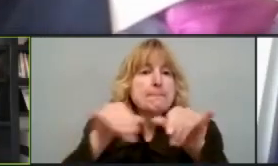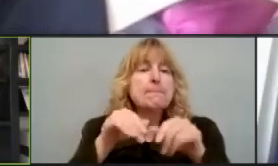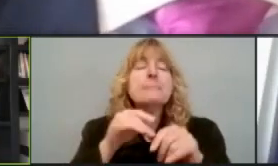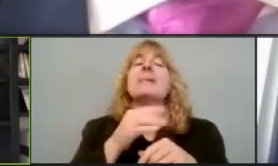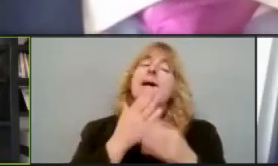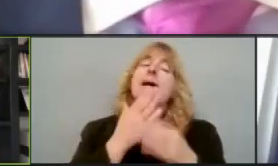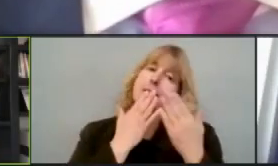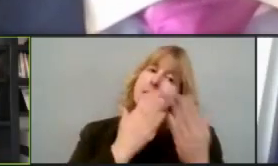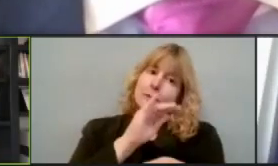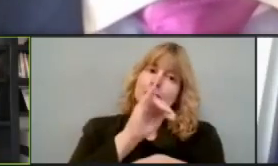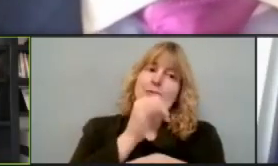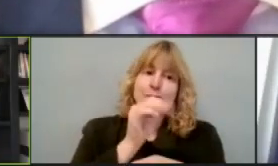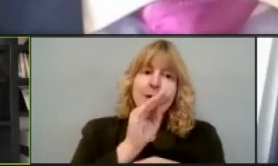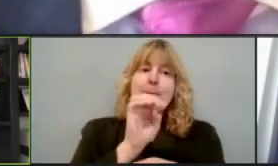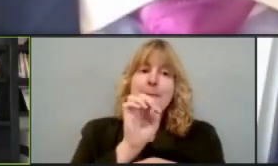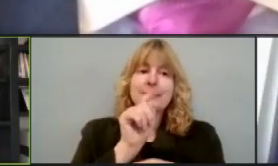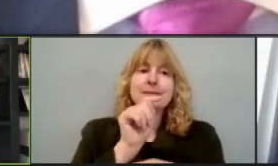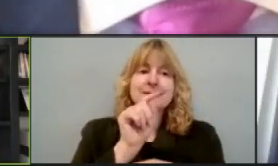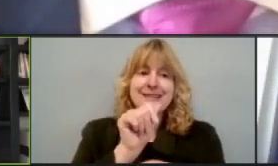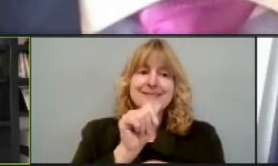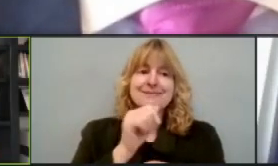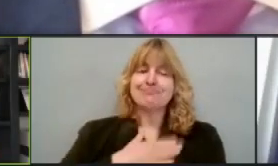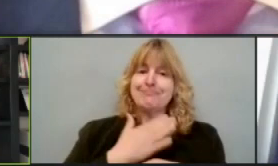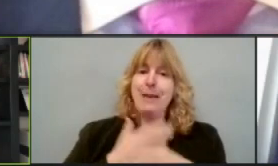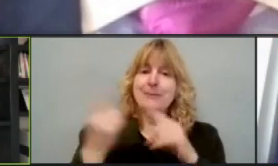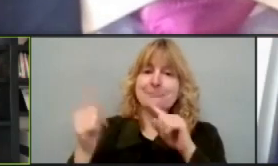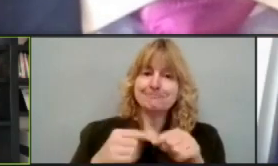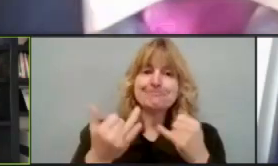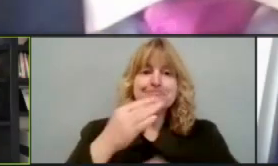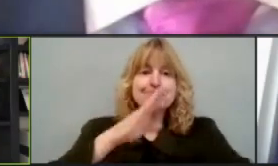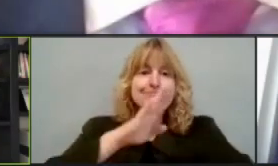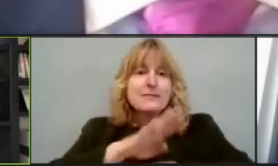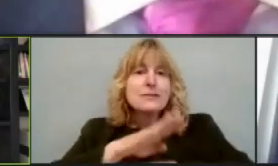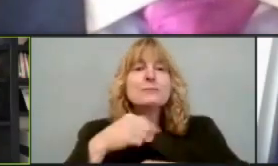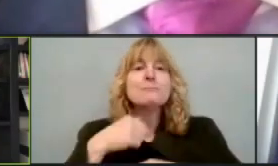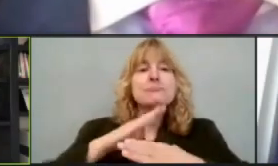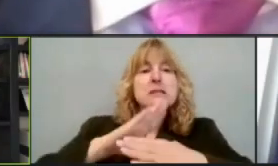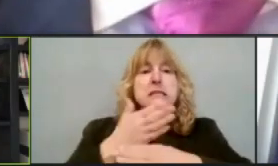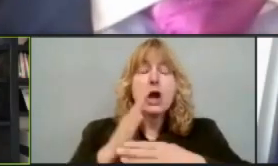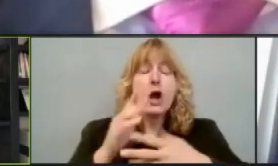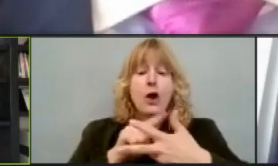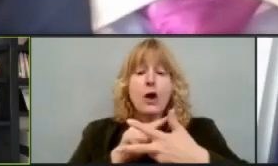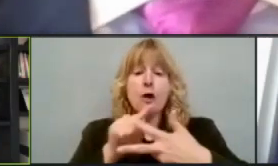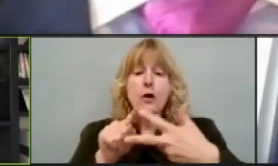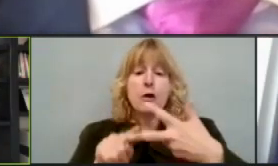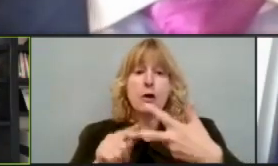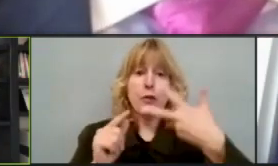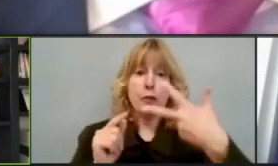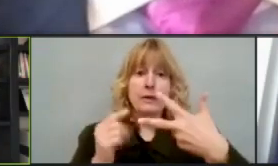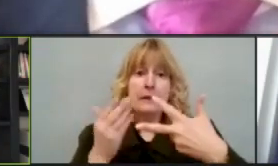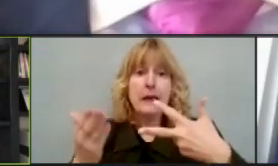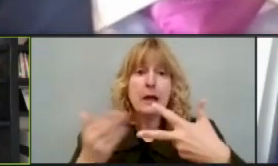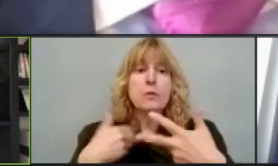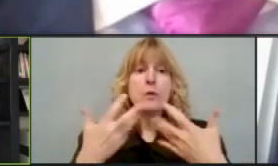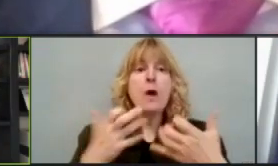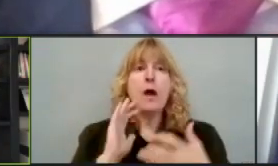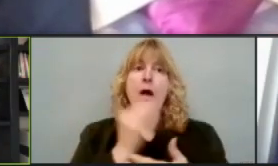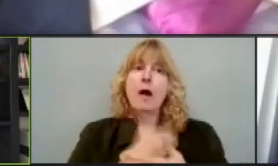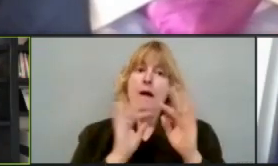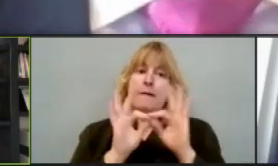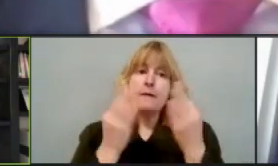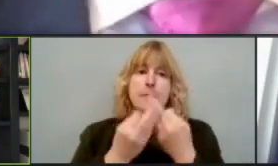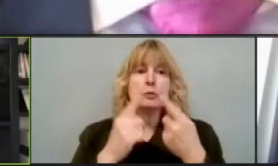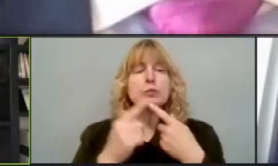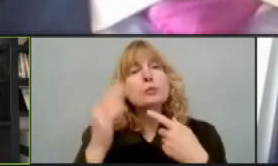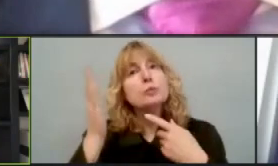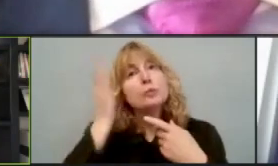I guess I would share the three things that we would want our families to know as we transition back to in-person